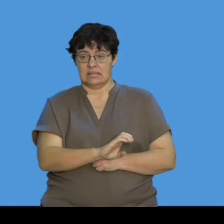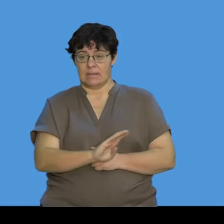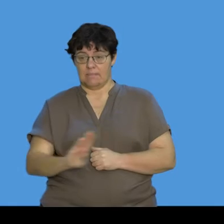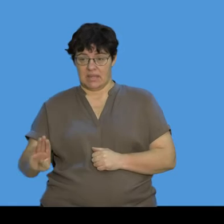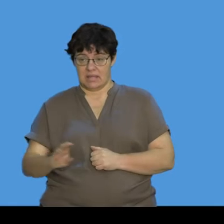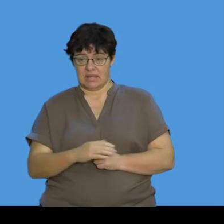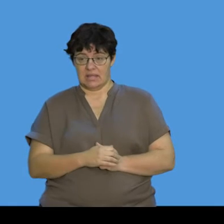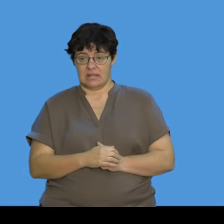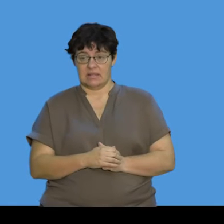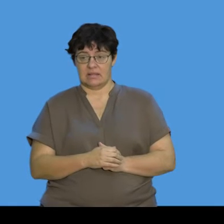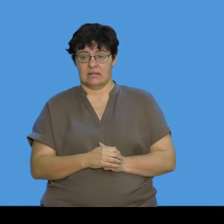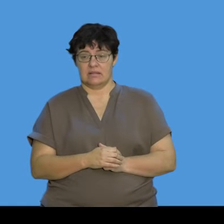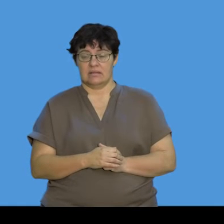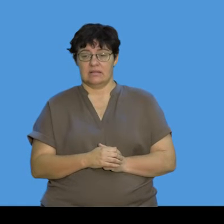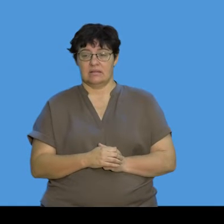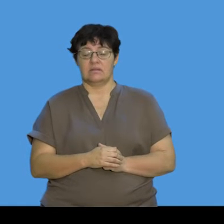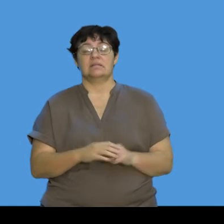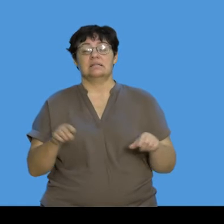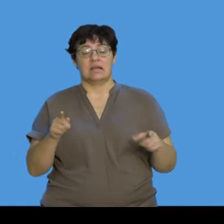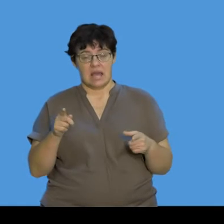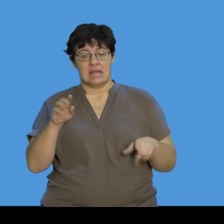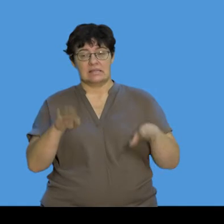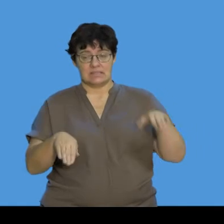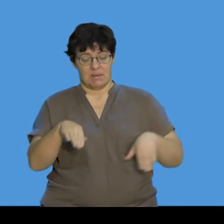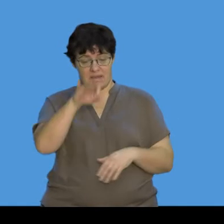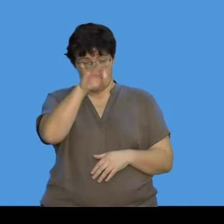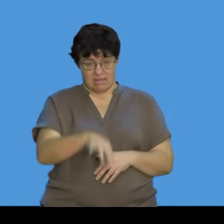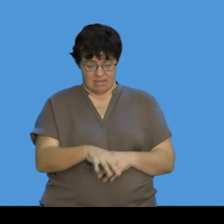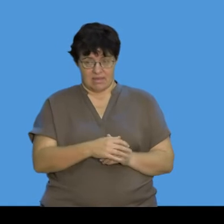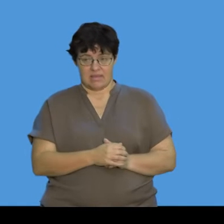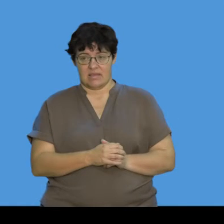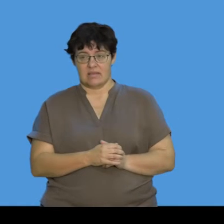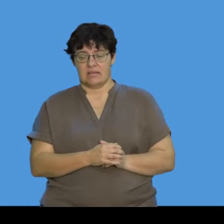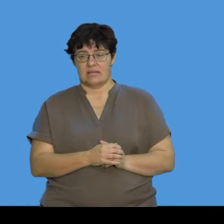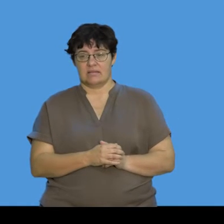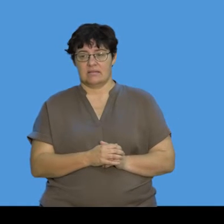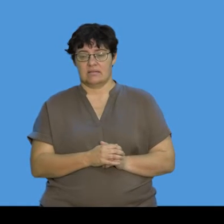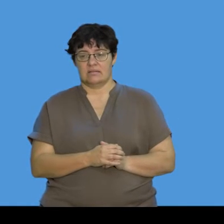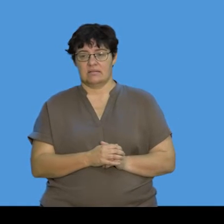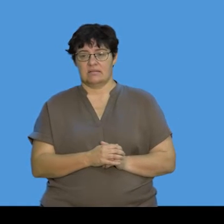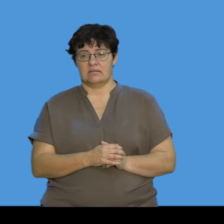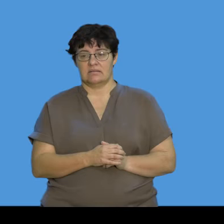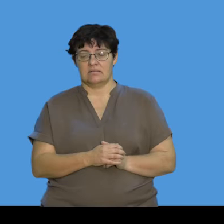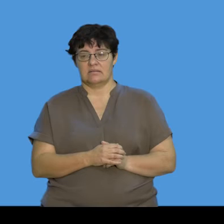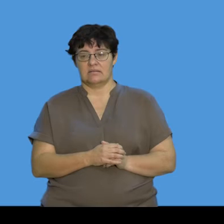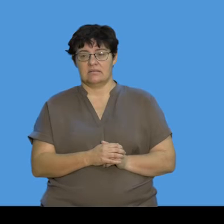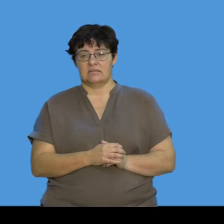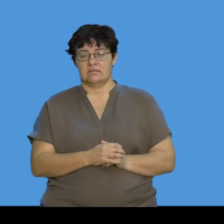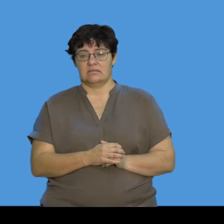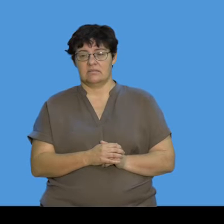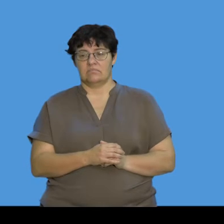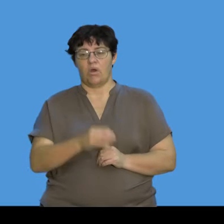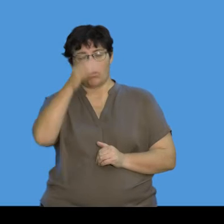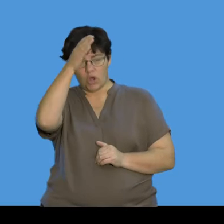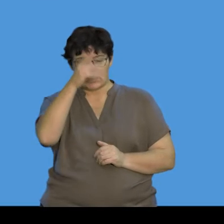with the B, it must also be similar to the other. Might not really be the same, but the concept